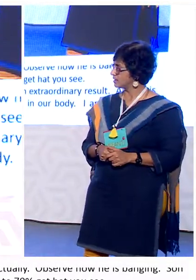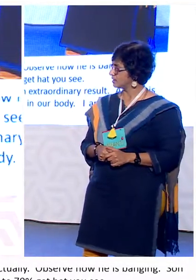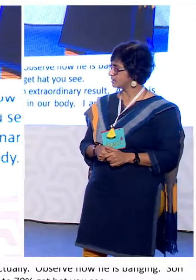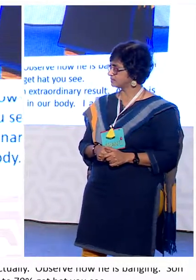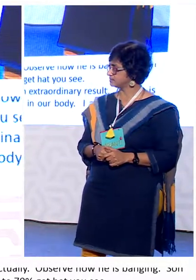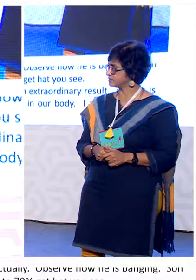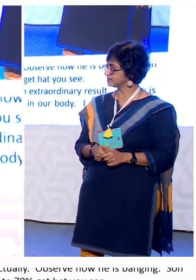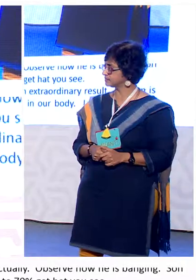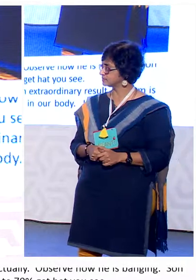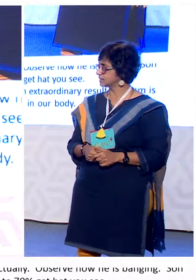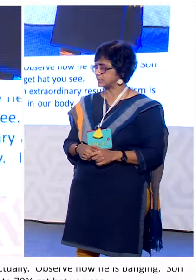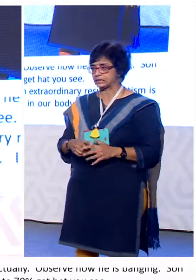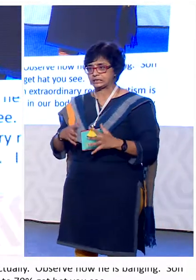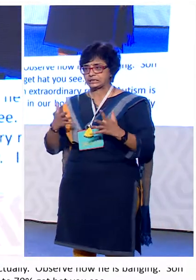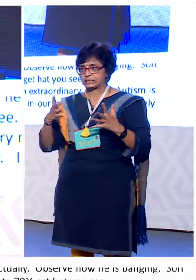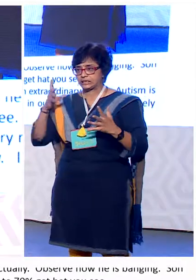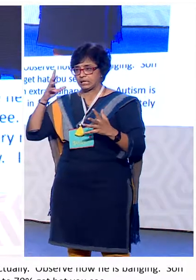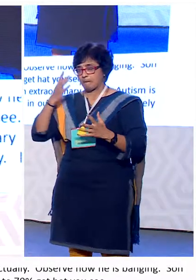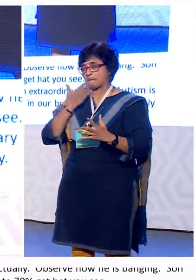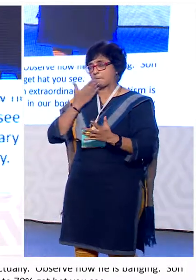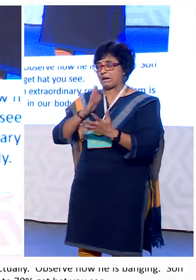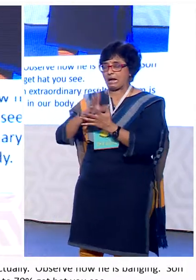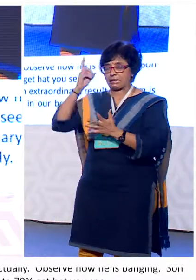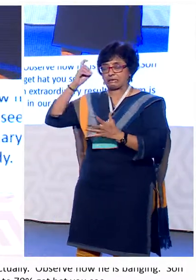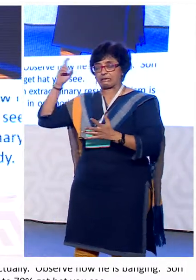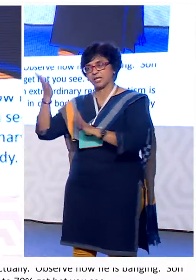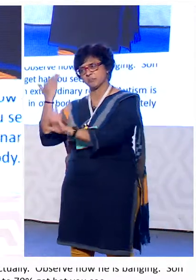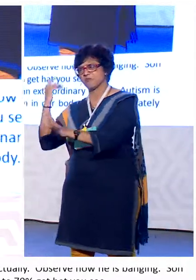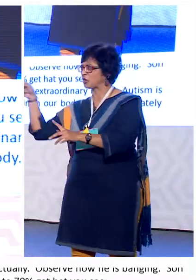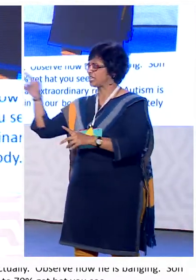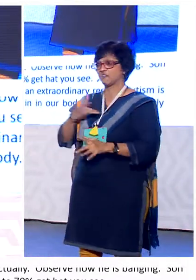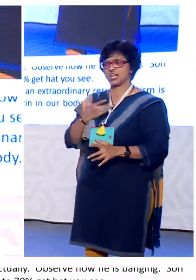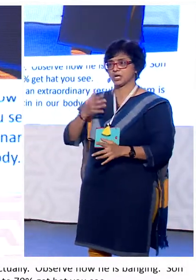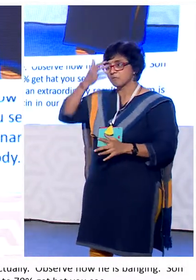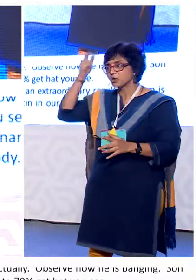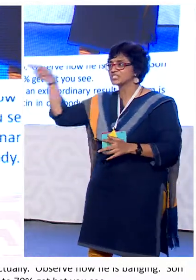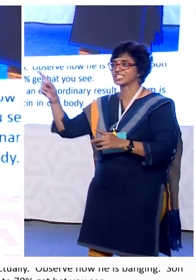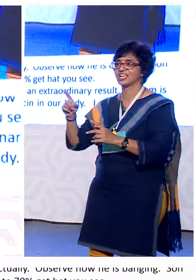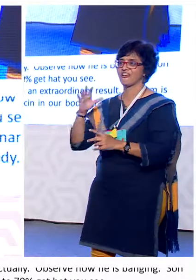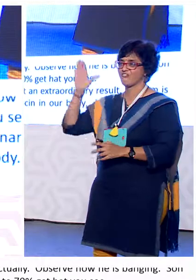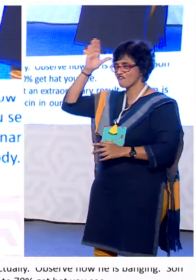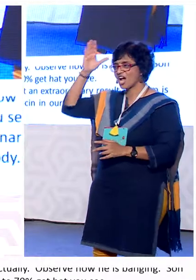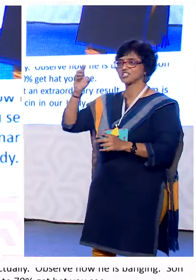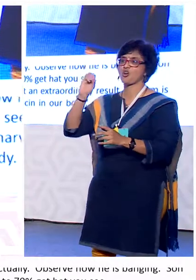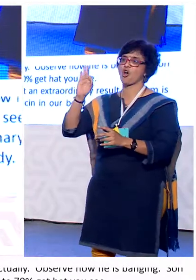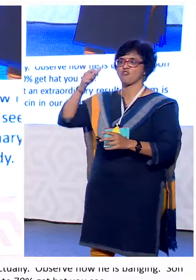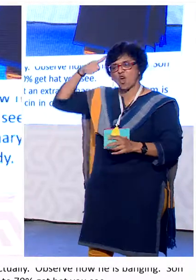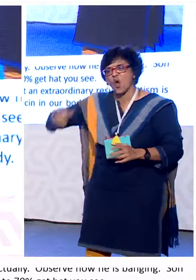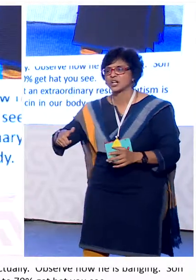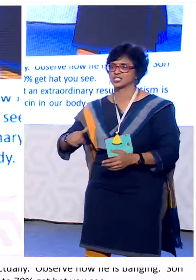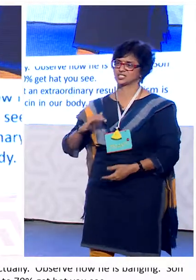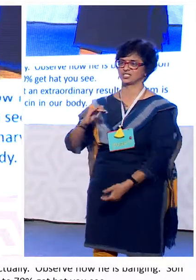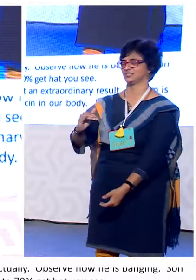nightmare, I realized was a very beautiful dream. And these differently abled